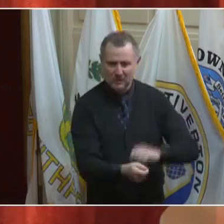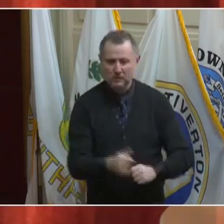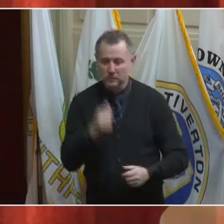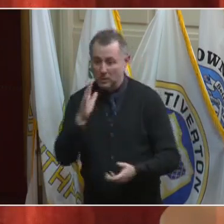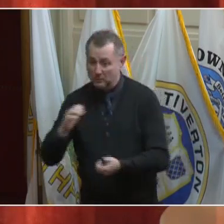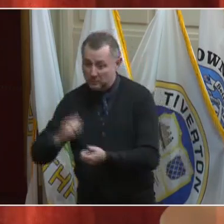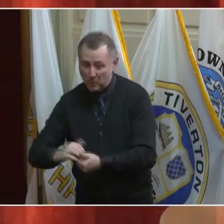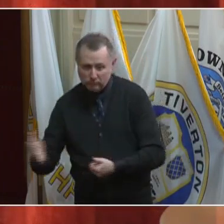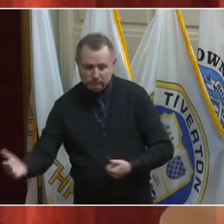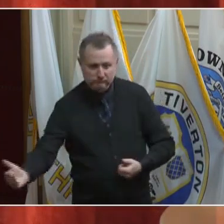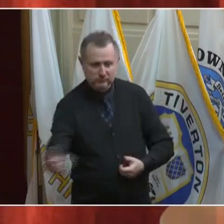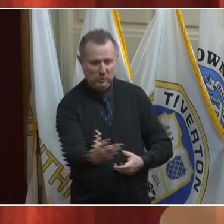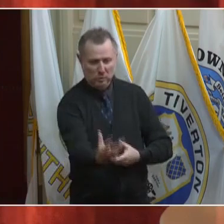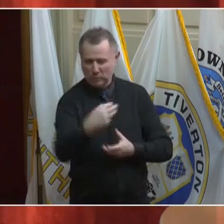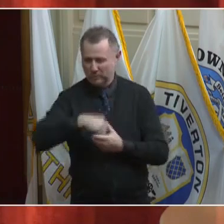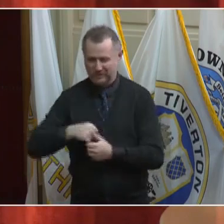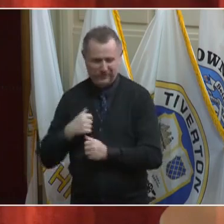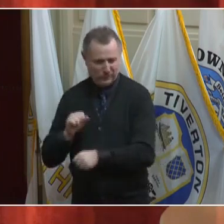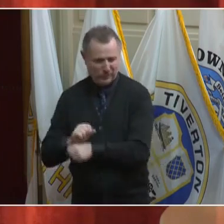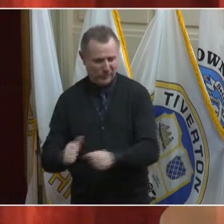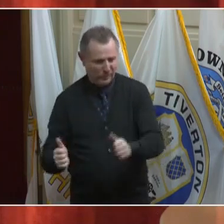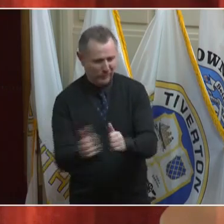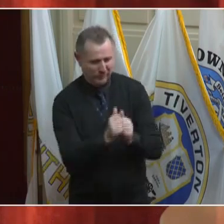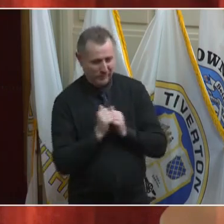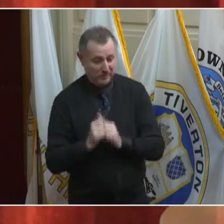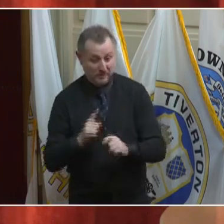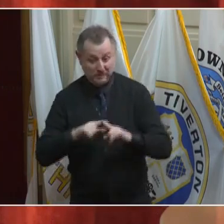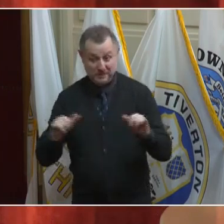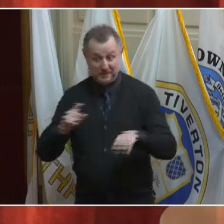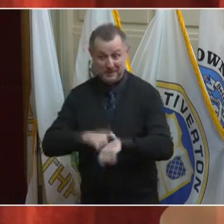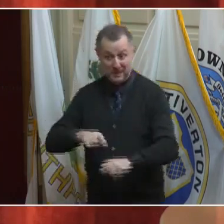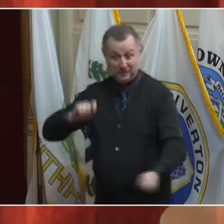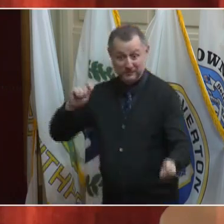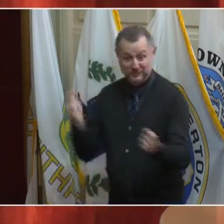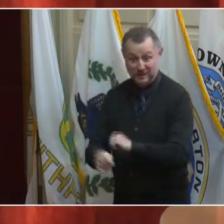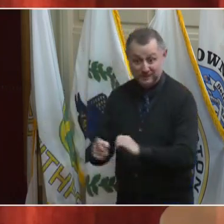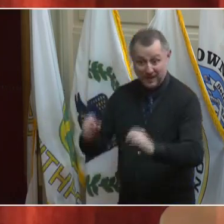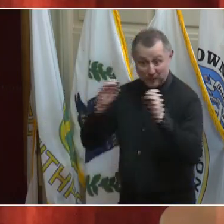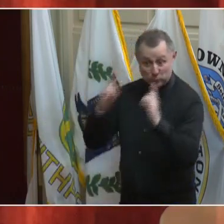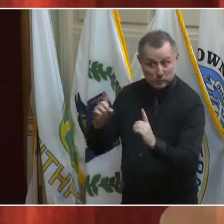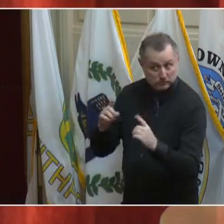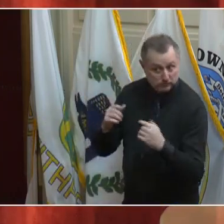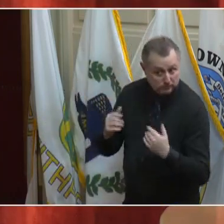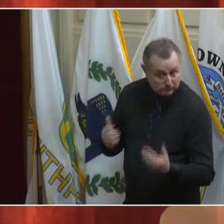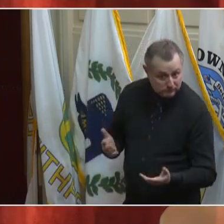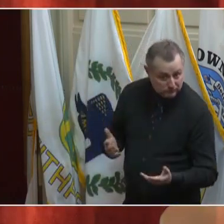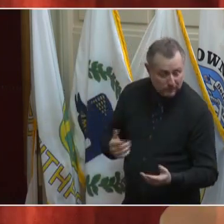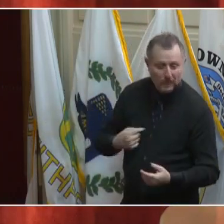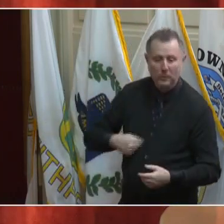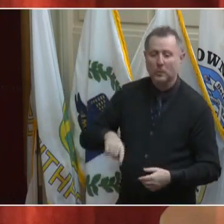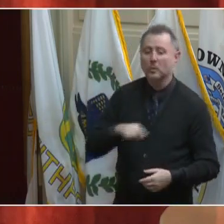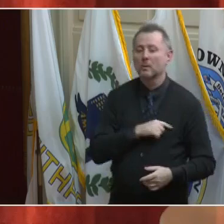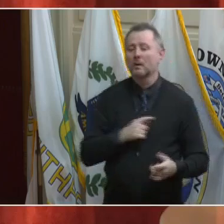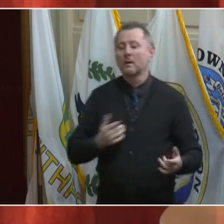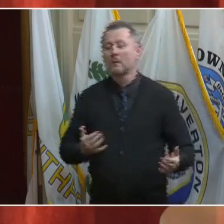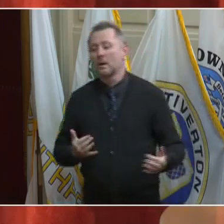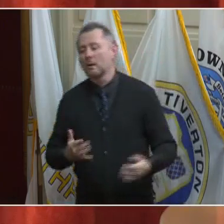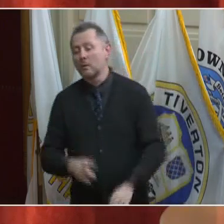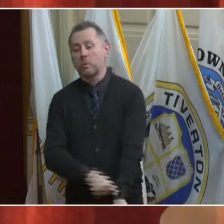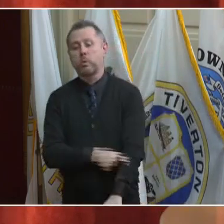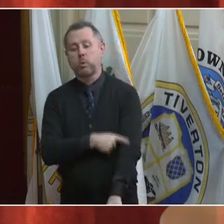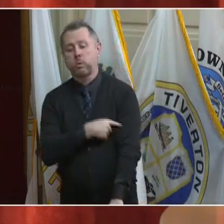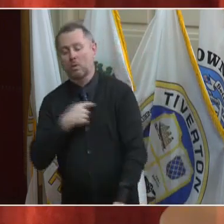But when it comes time for change in education, we have waited long enough.